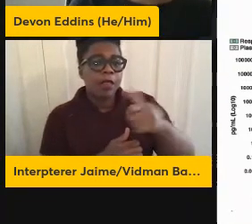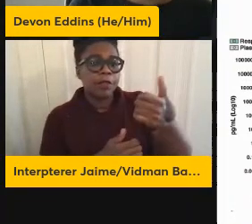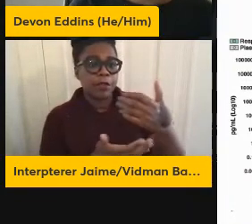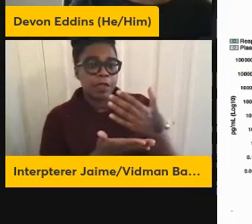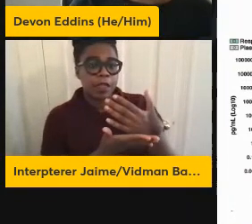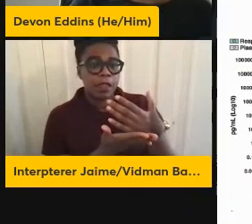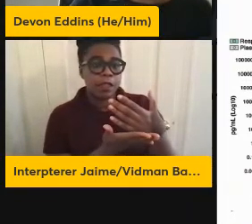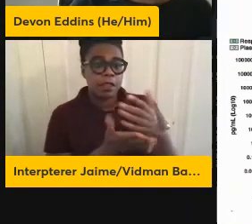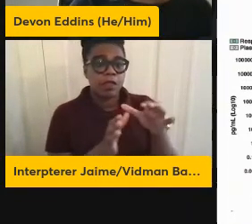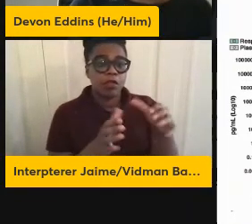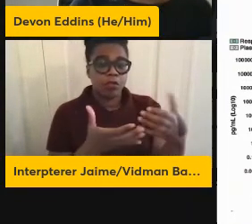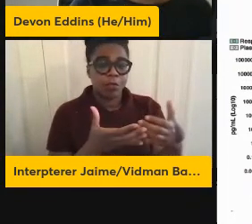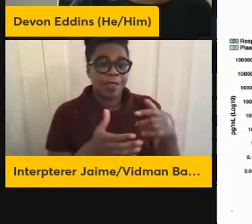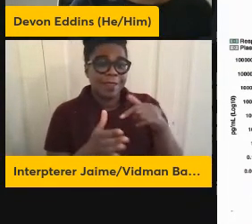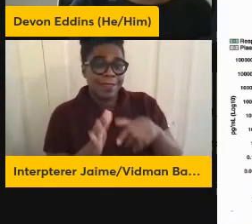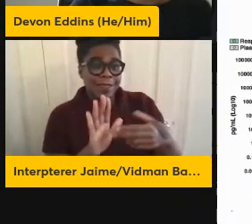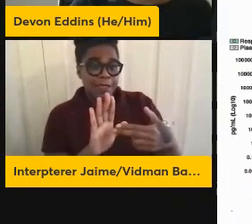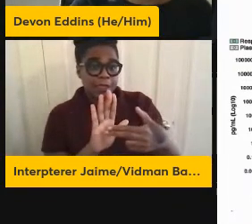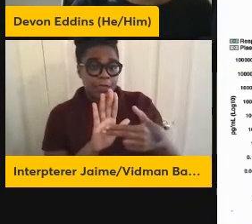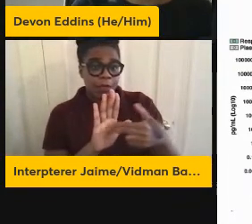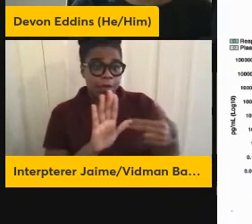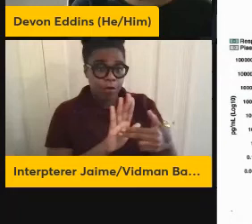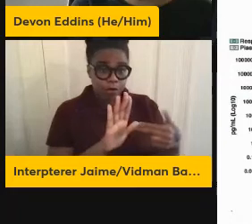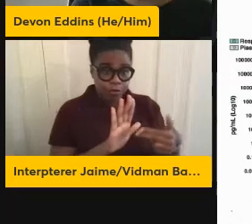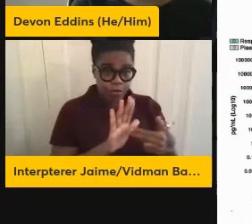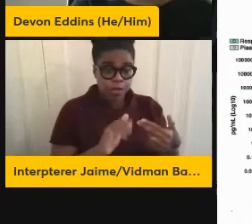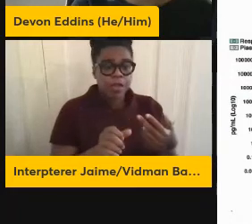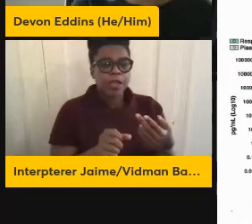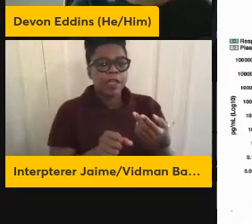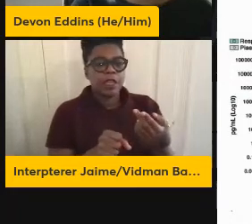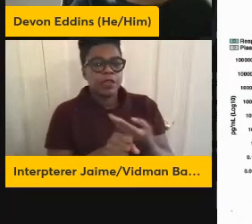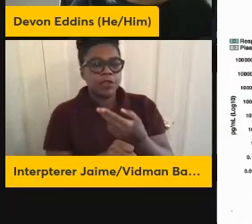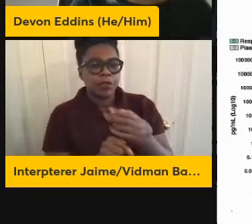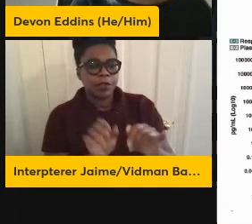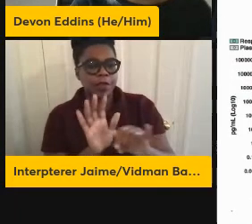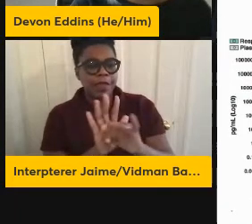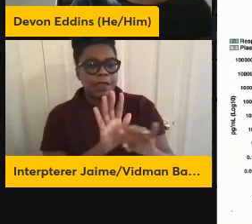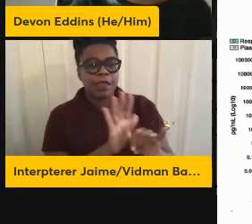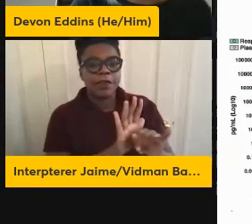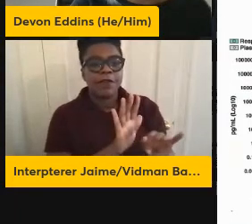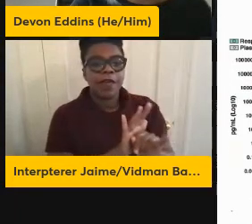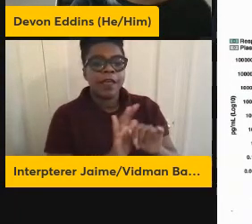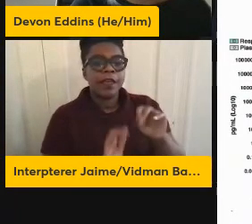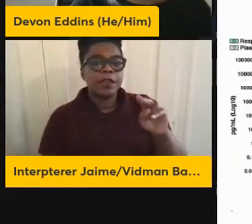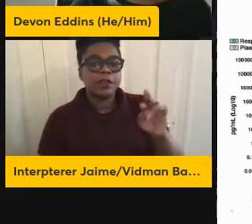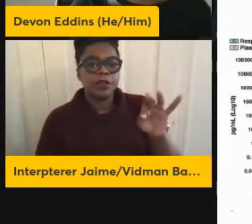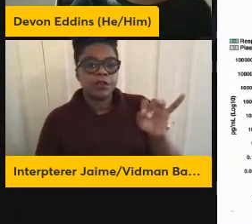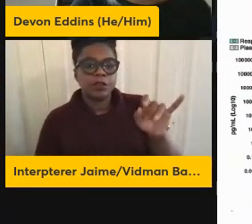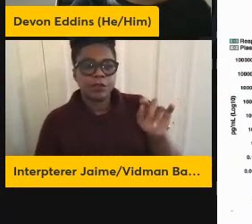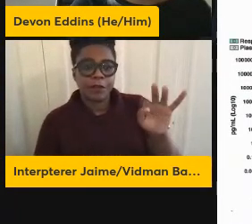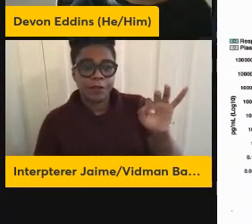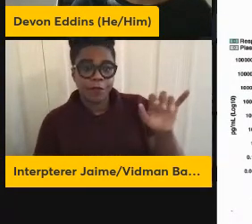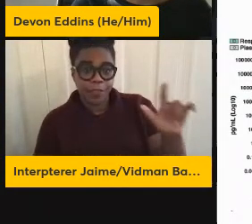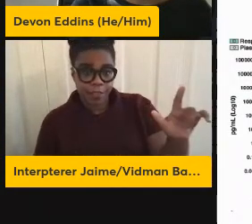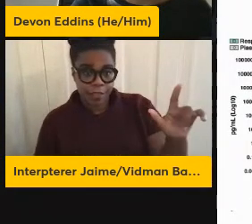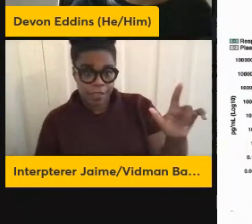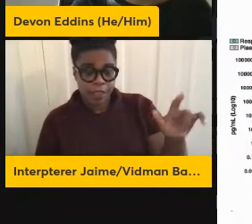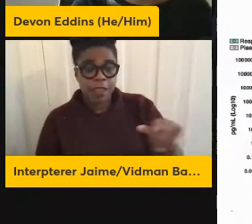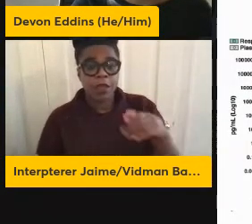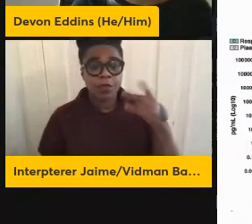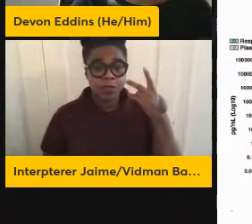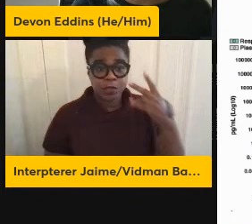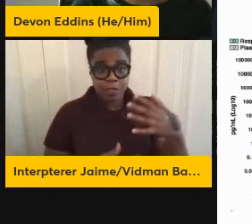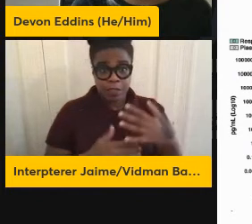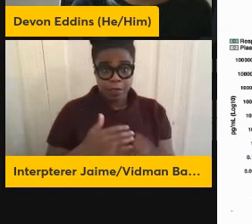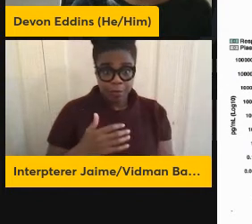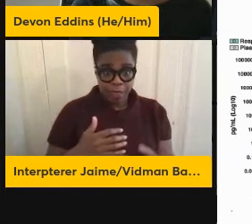And we can use these markers to help us identify neutrophil degranulation. So when you look in the blood of the severe patients